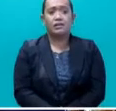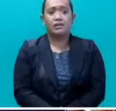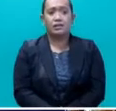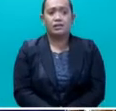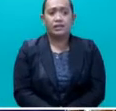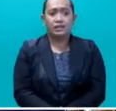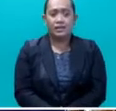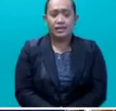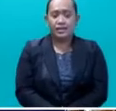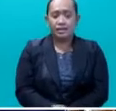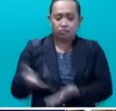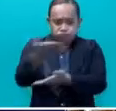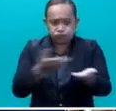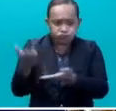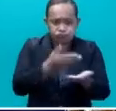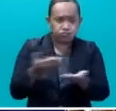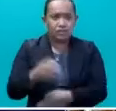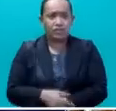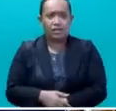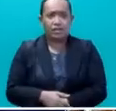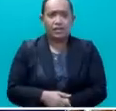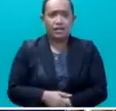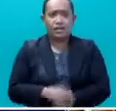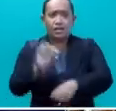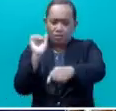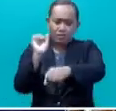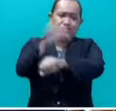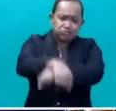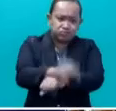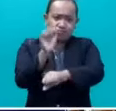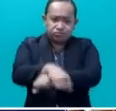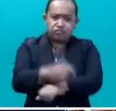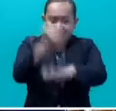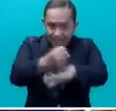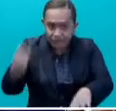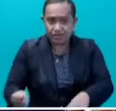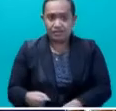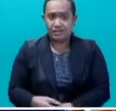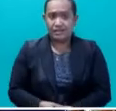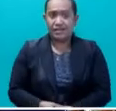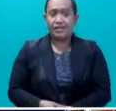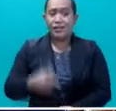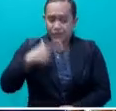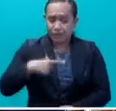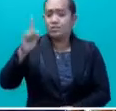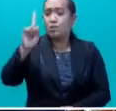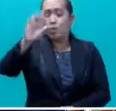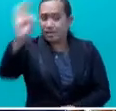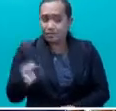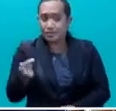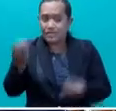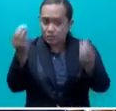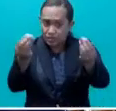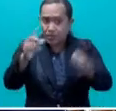the merits of what we bring up, it is outvoted always, outvoted. Even if it has 100% merit, it is not